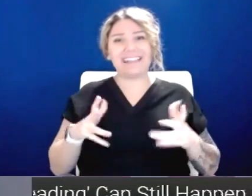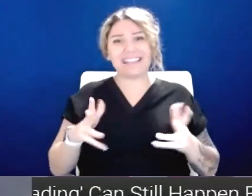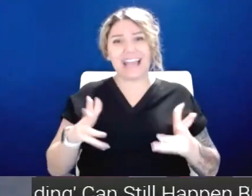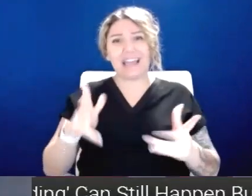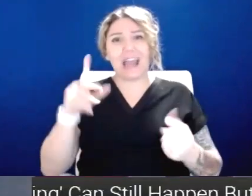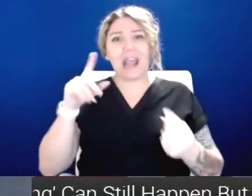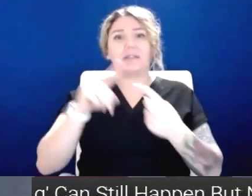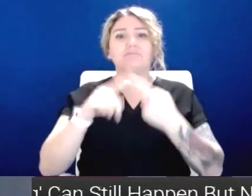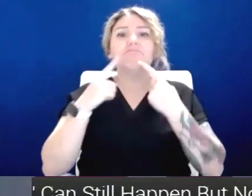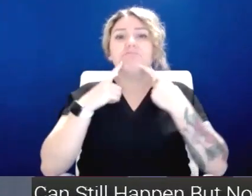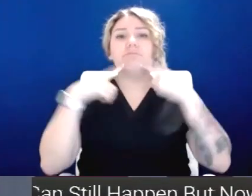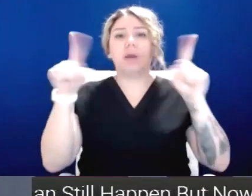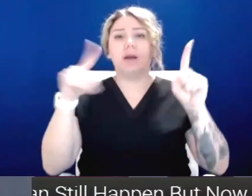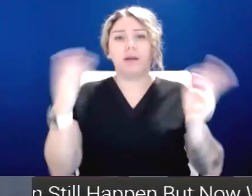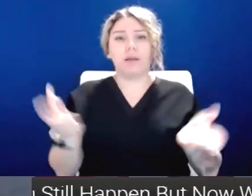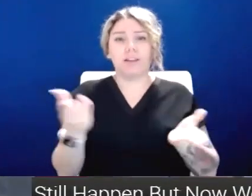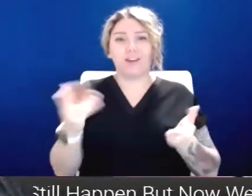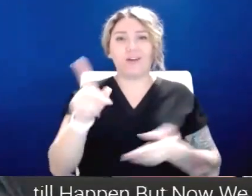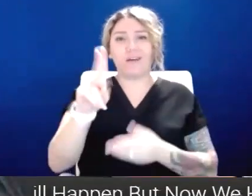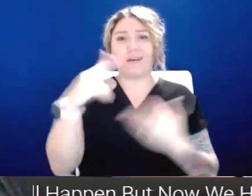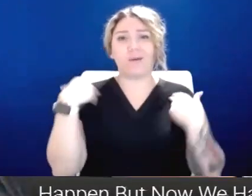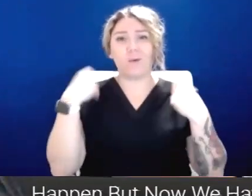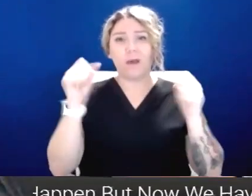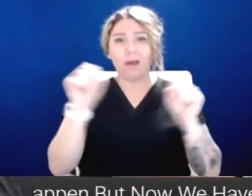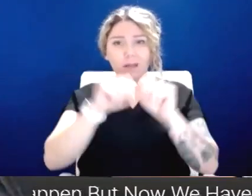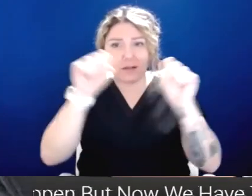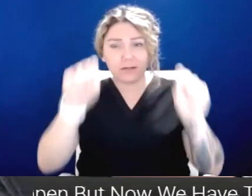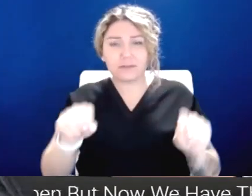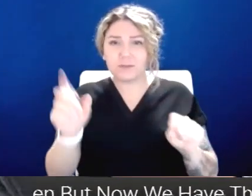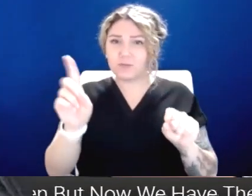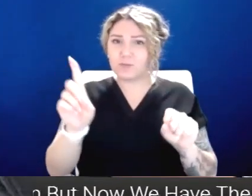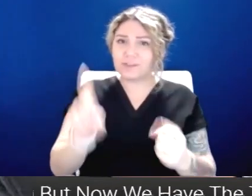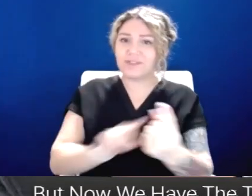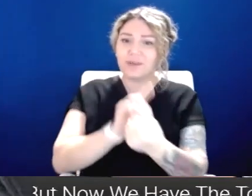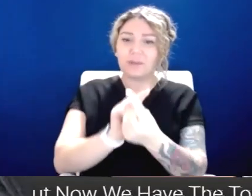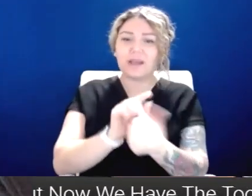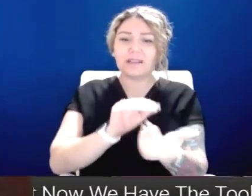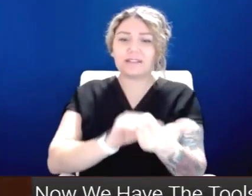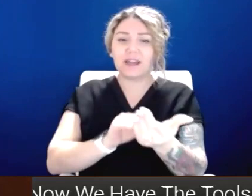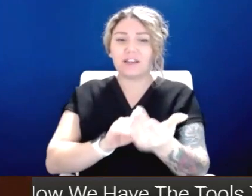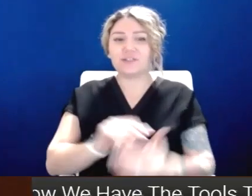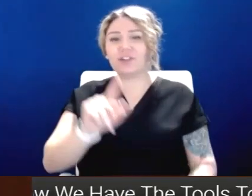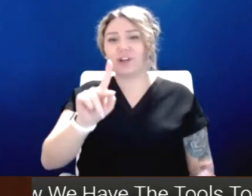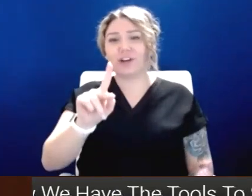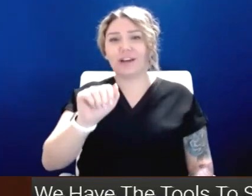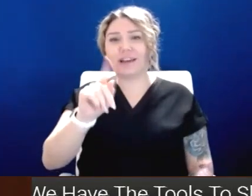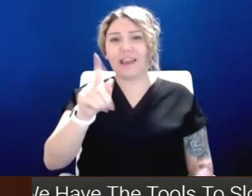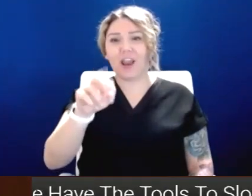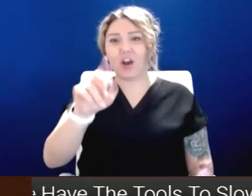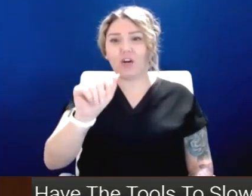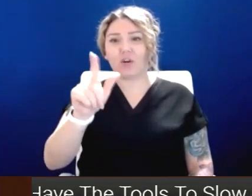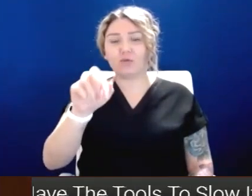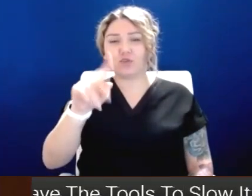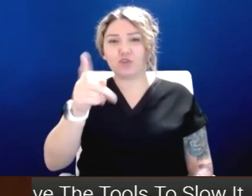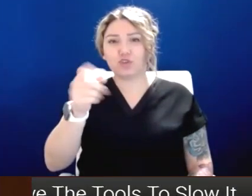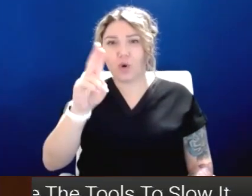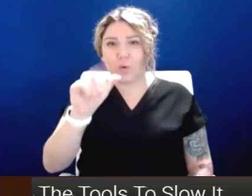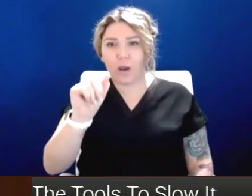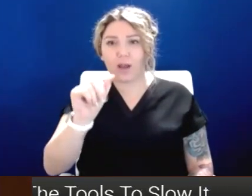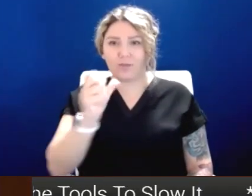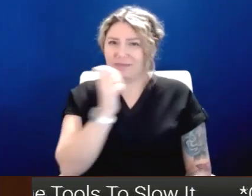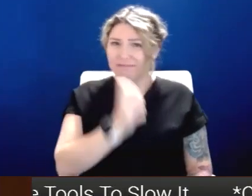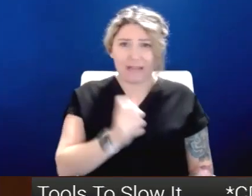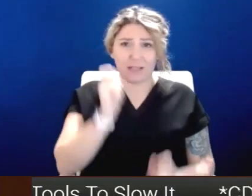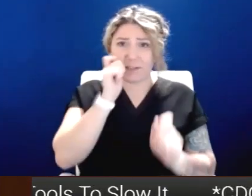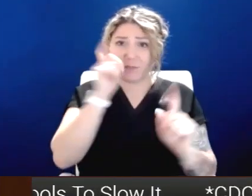she came to the University of Kansas Health System, where she met Dr. Carol Ulloa. I wasn't surprised because it's actually relatively